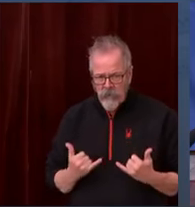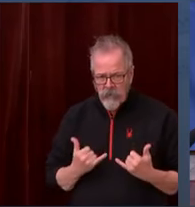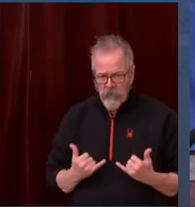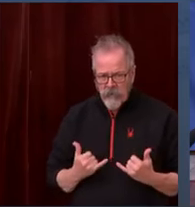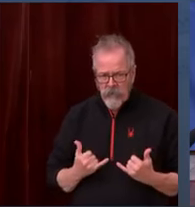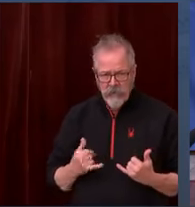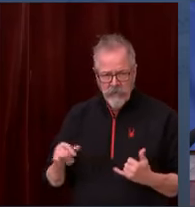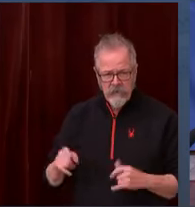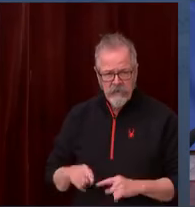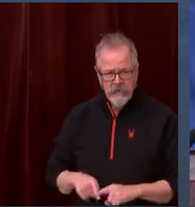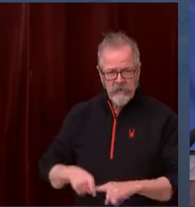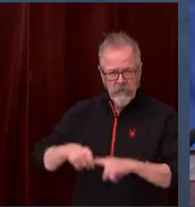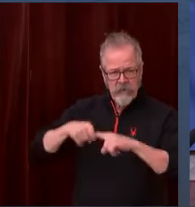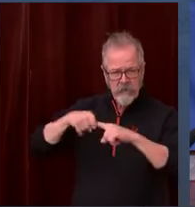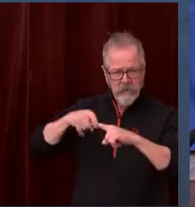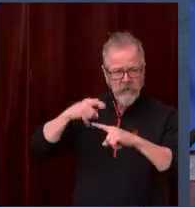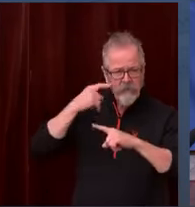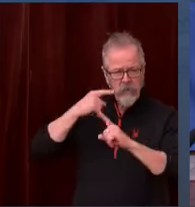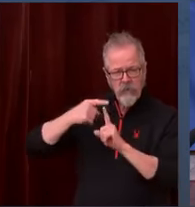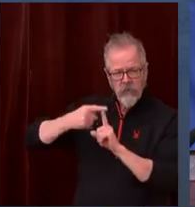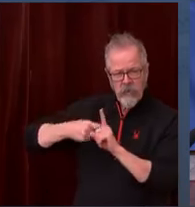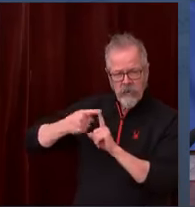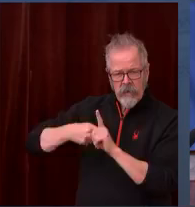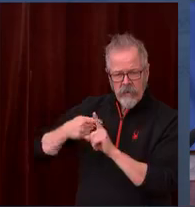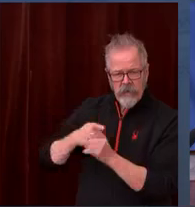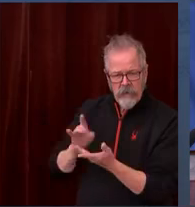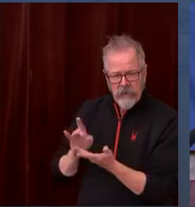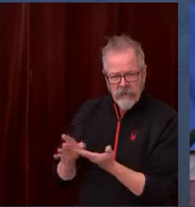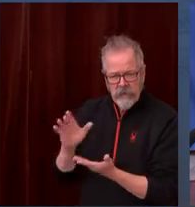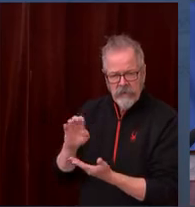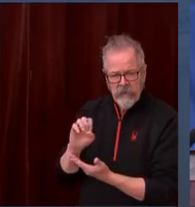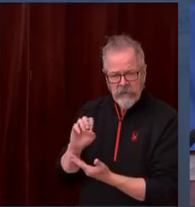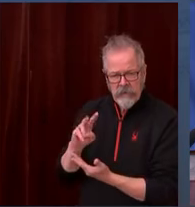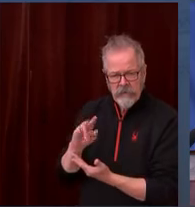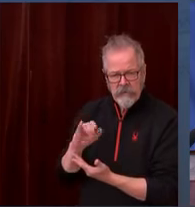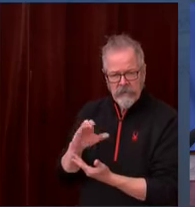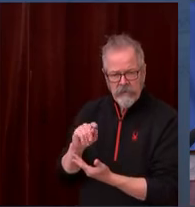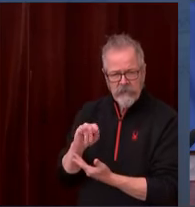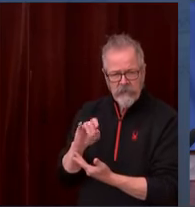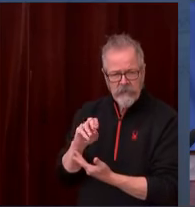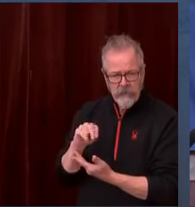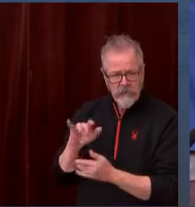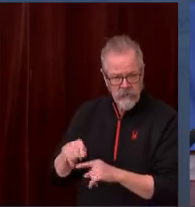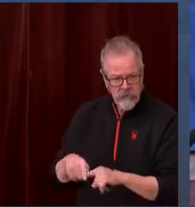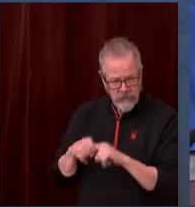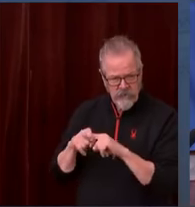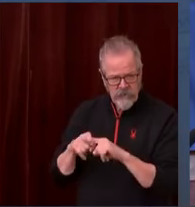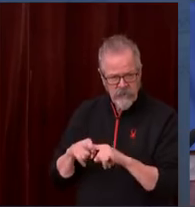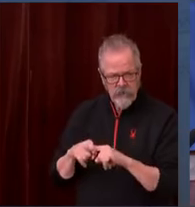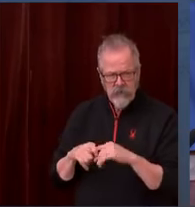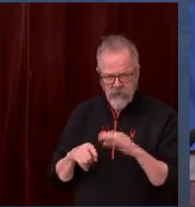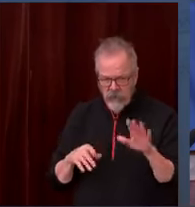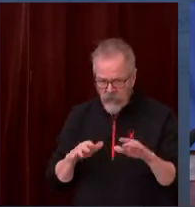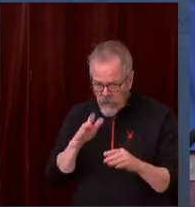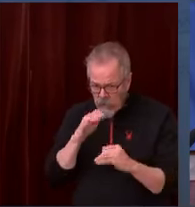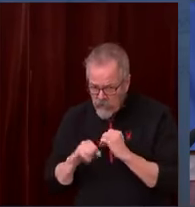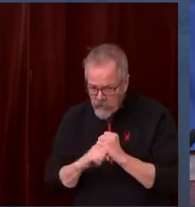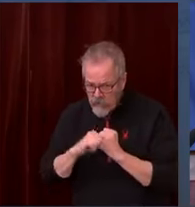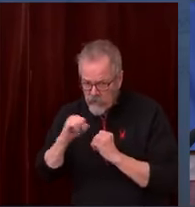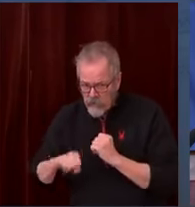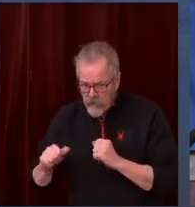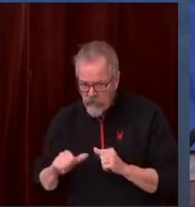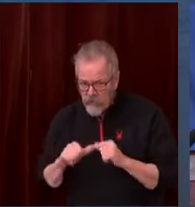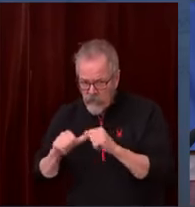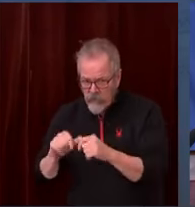on that later in the week, or any thoughts on extending that? We will have further discussion about that. We also are looking